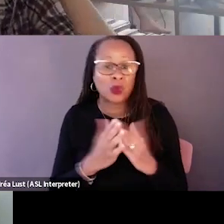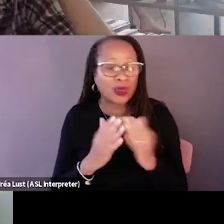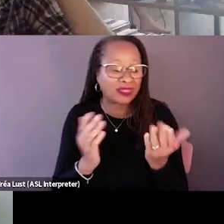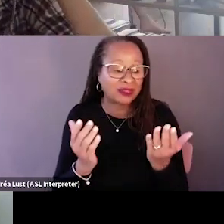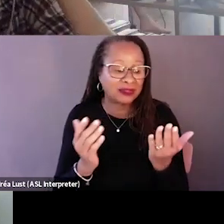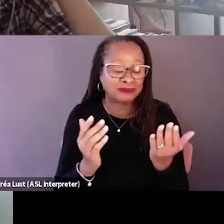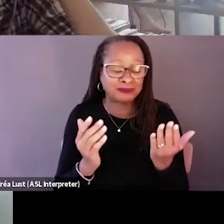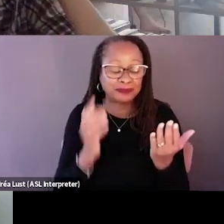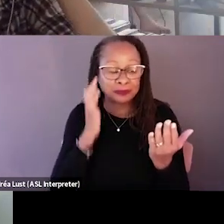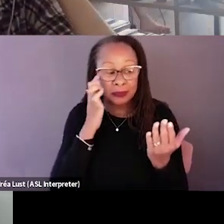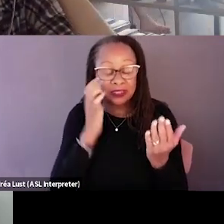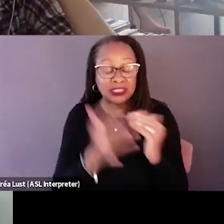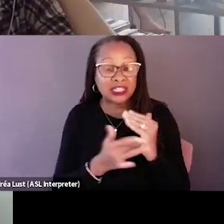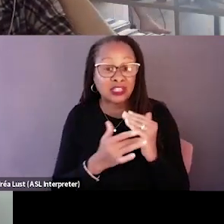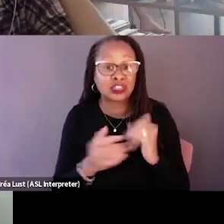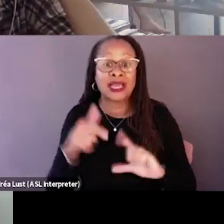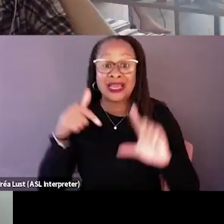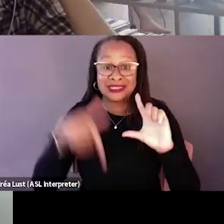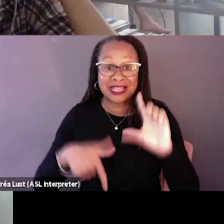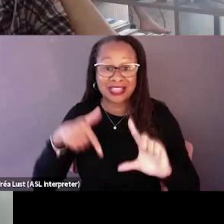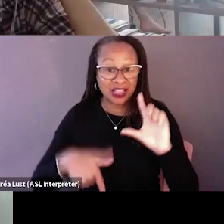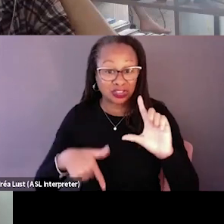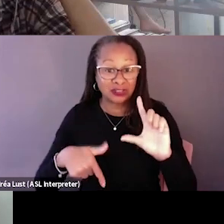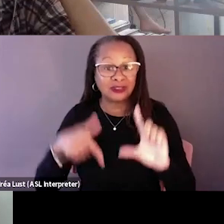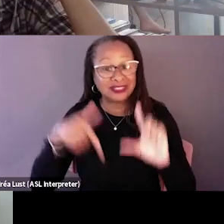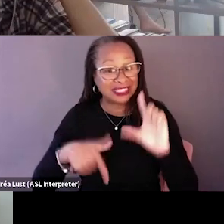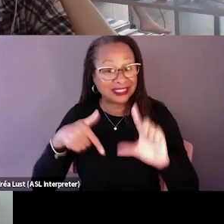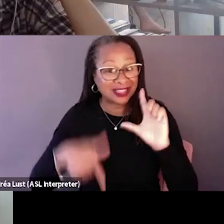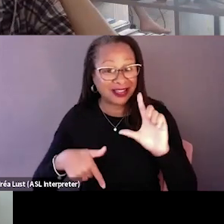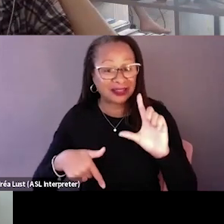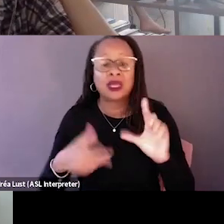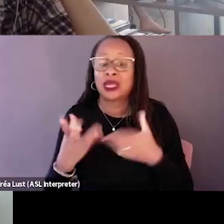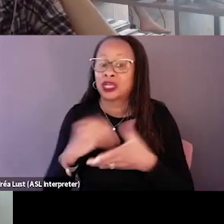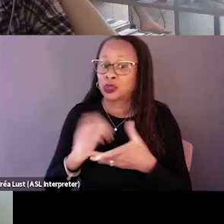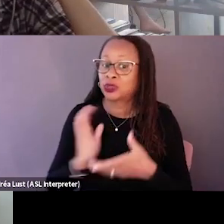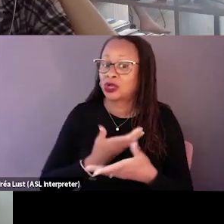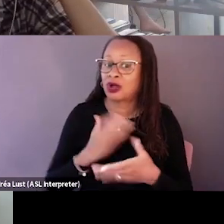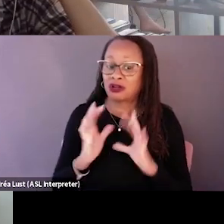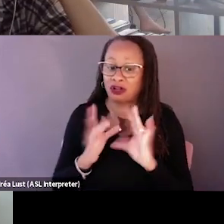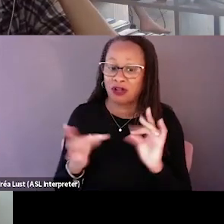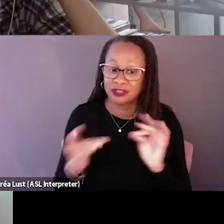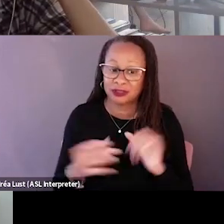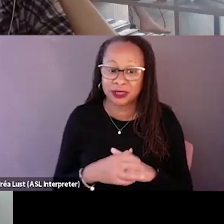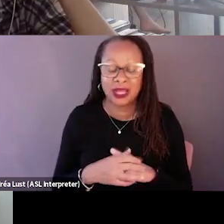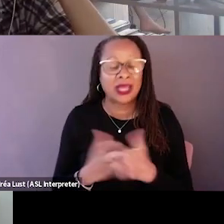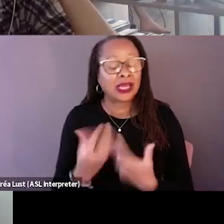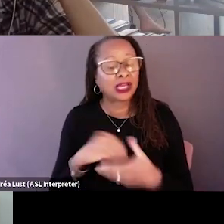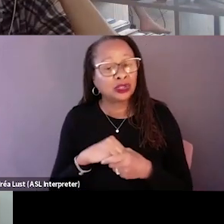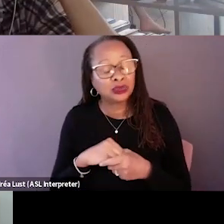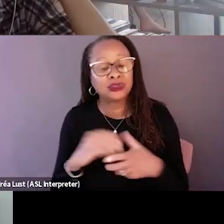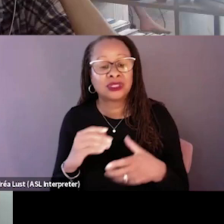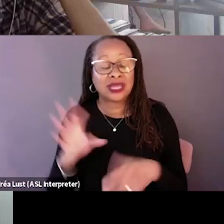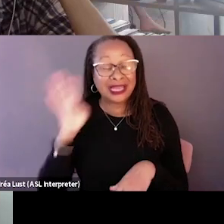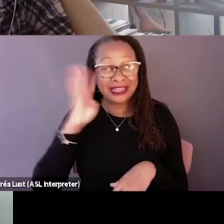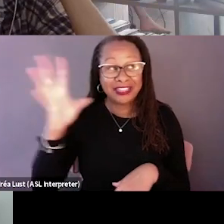TikTok, which we include in our conversation, it includes innovation in